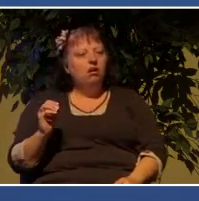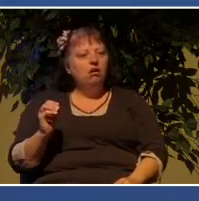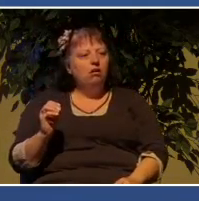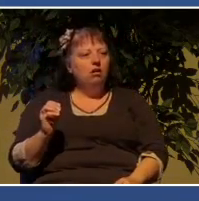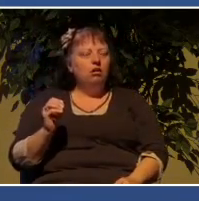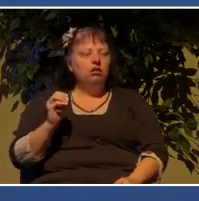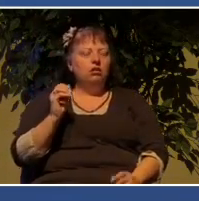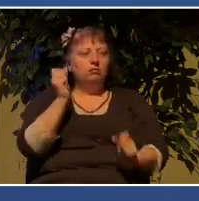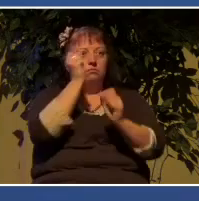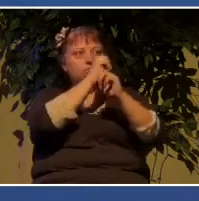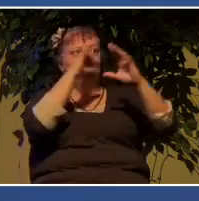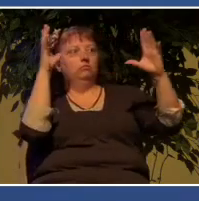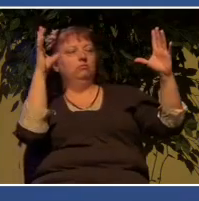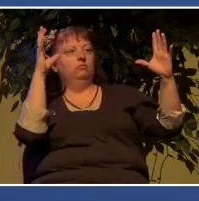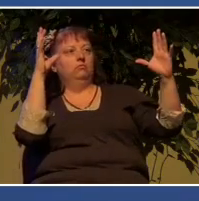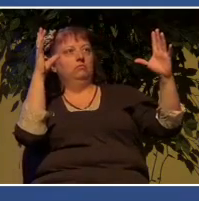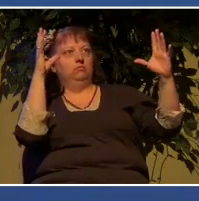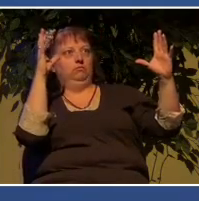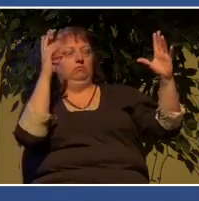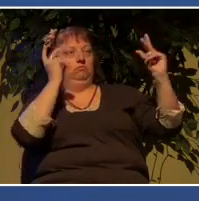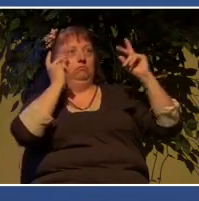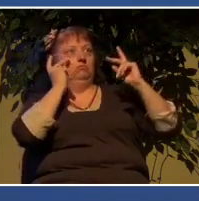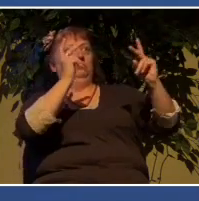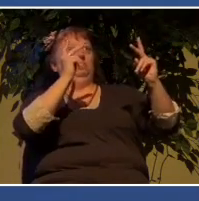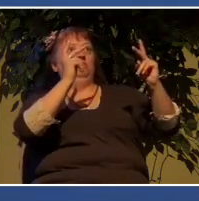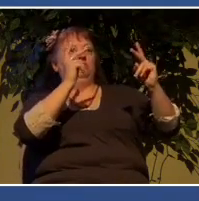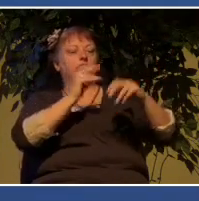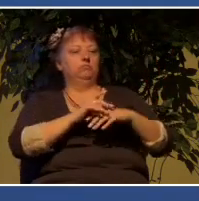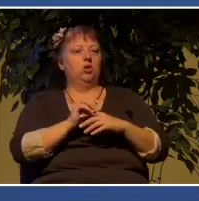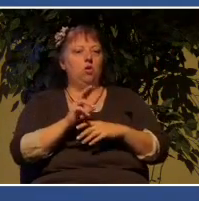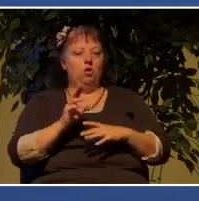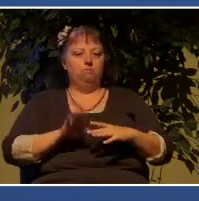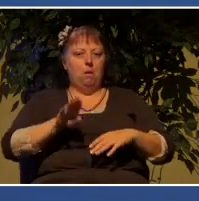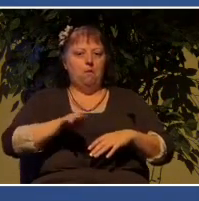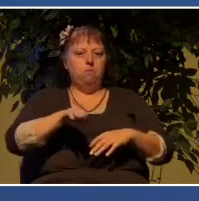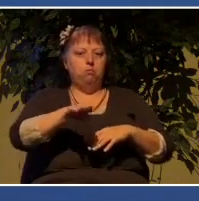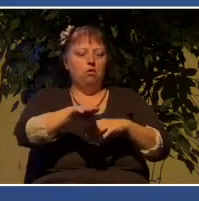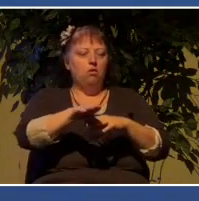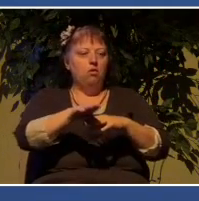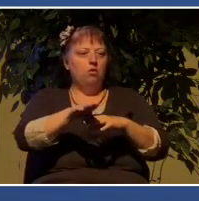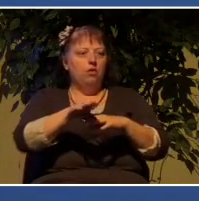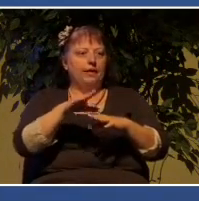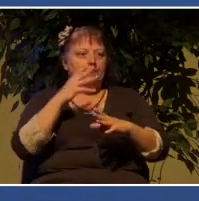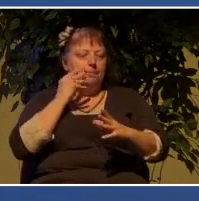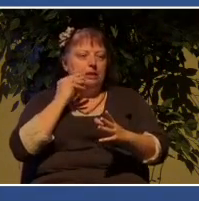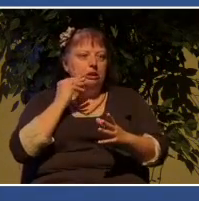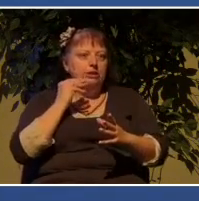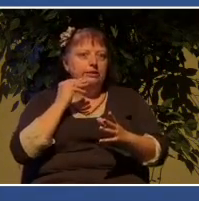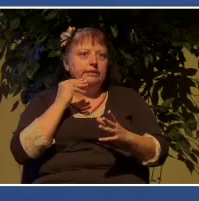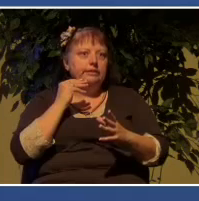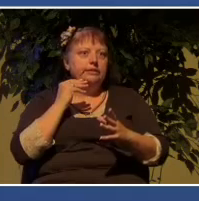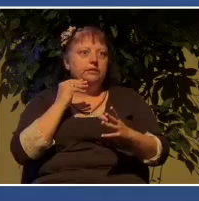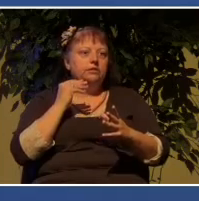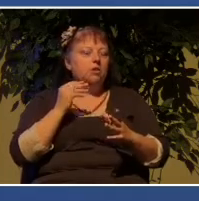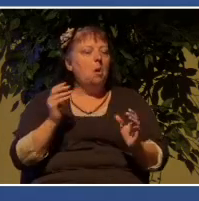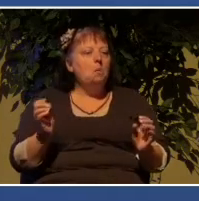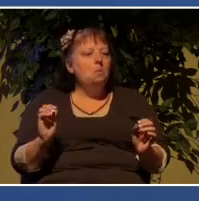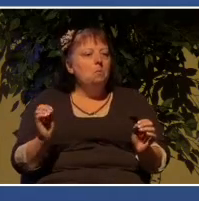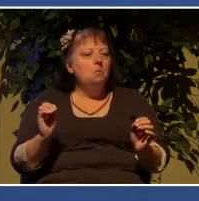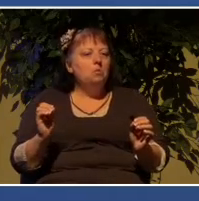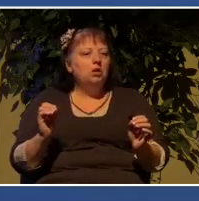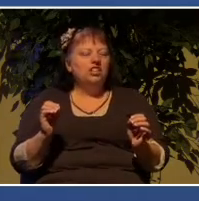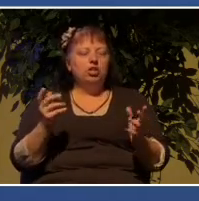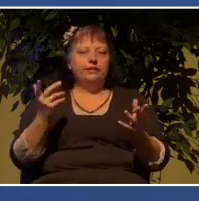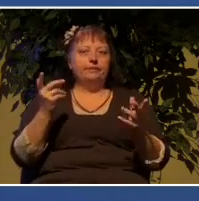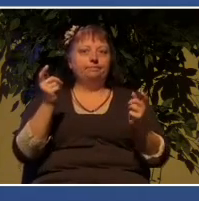it wasn't a goose-bumpy kind of experience. It was just a sudden revelation of what it was that